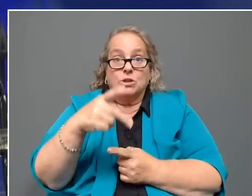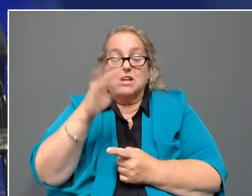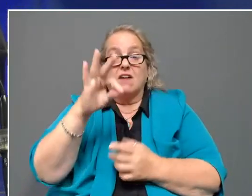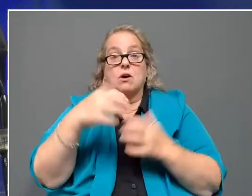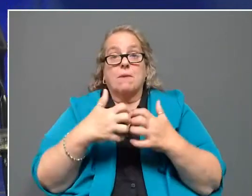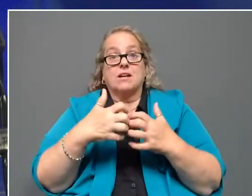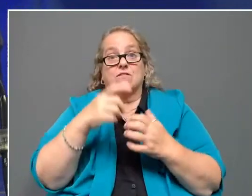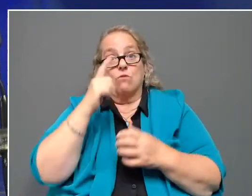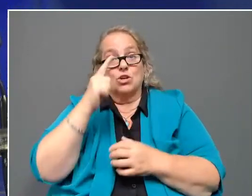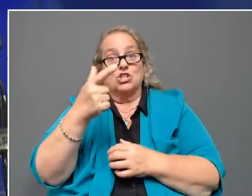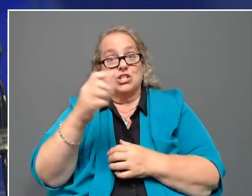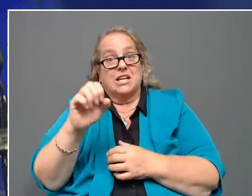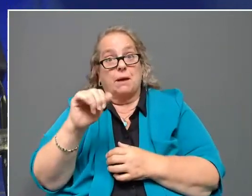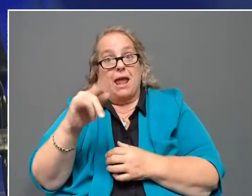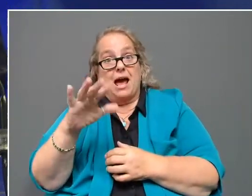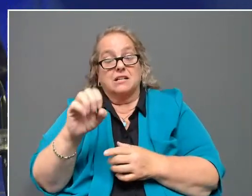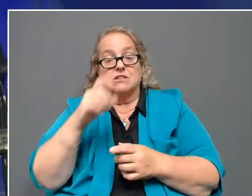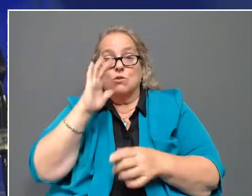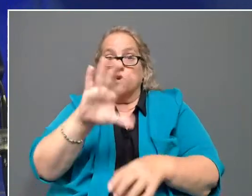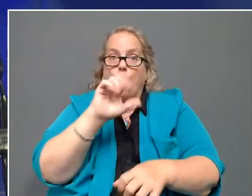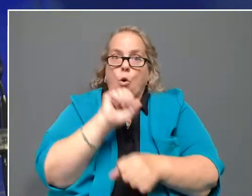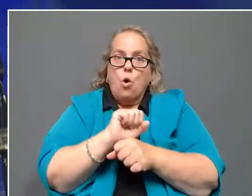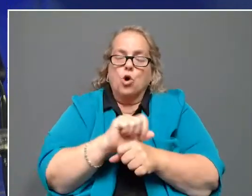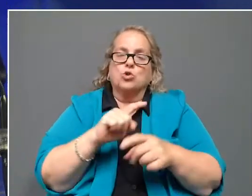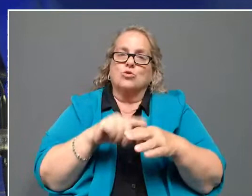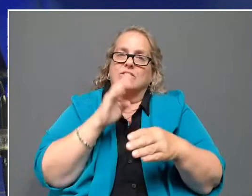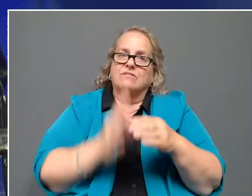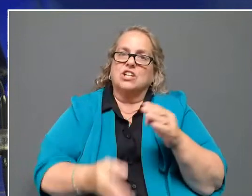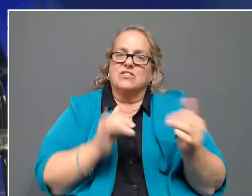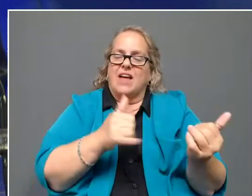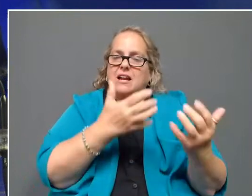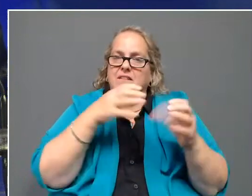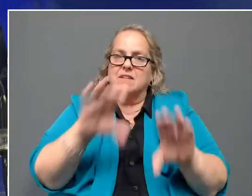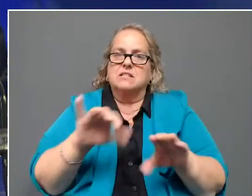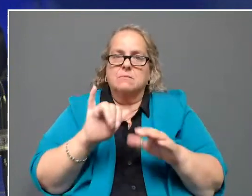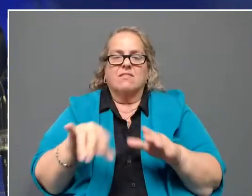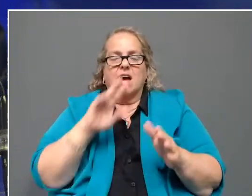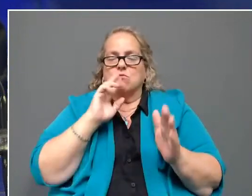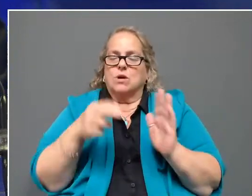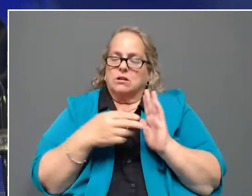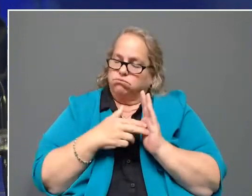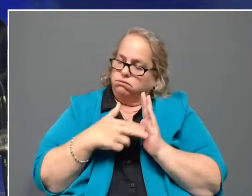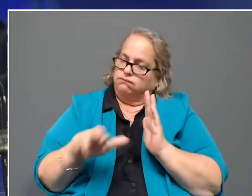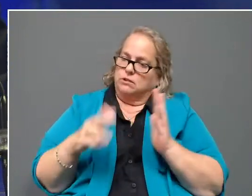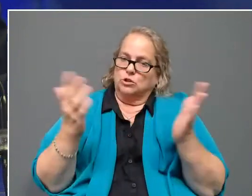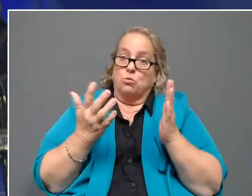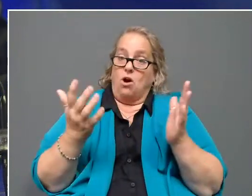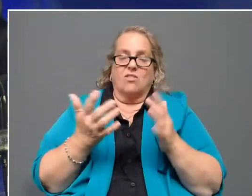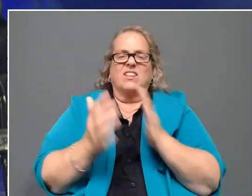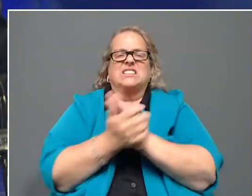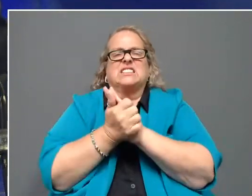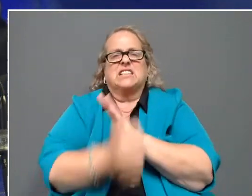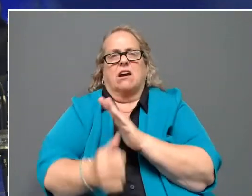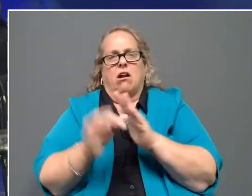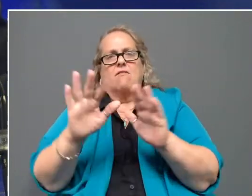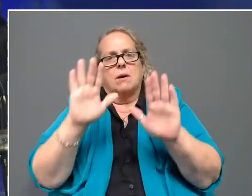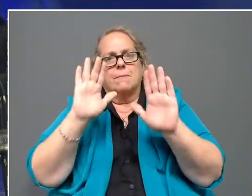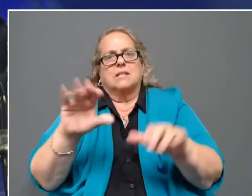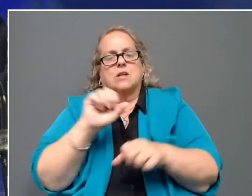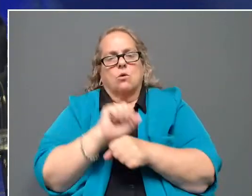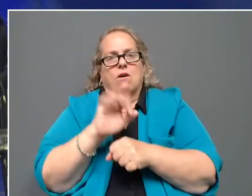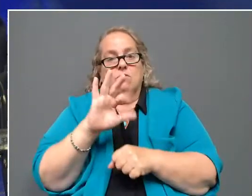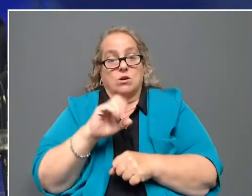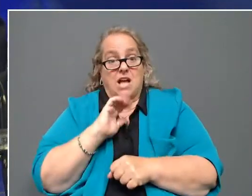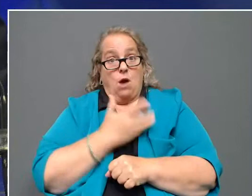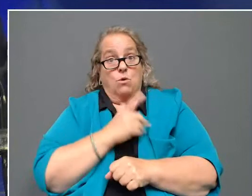work in completing an investment that reflects the skill and dedication of an amazing workforce. And our commitment is to work with you to